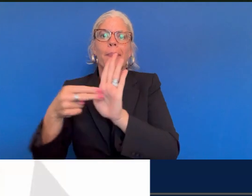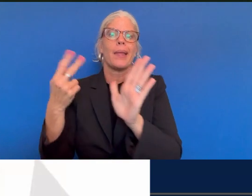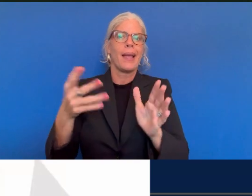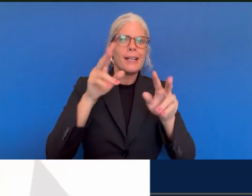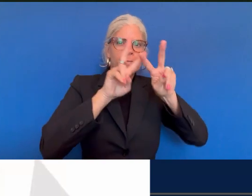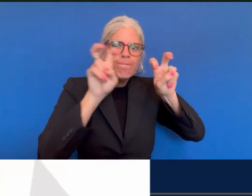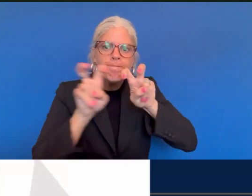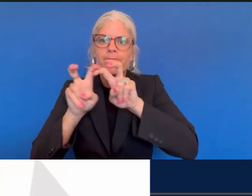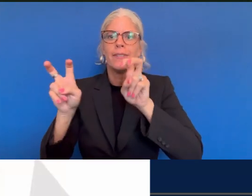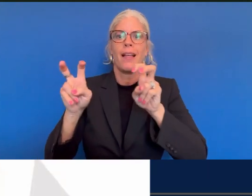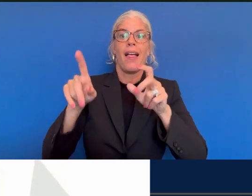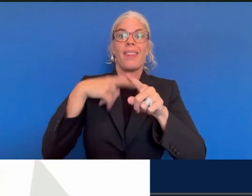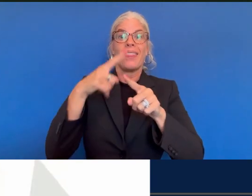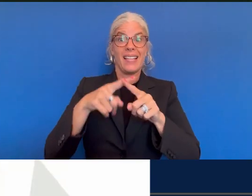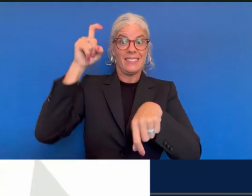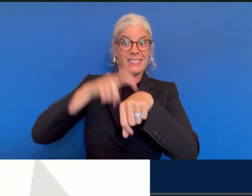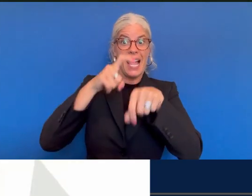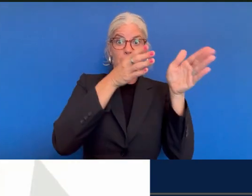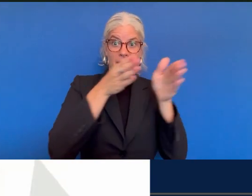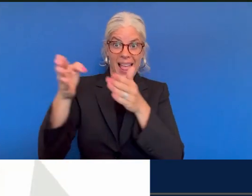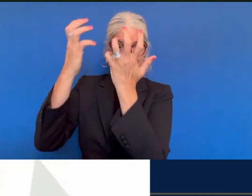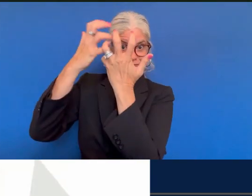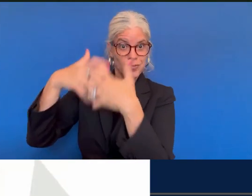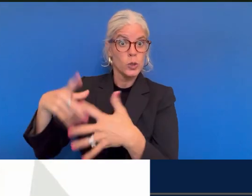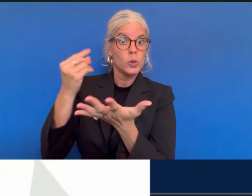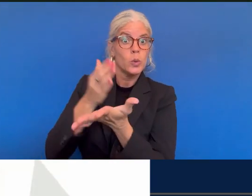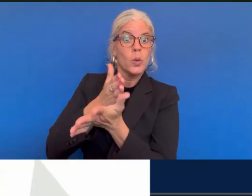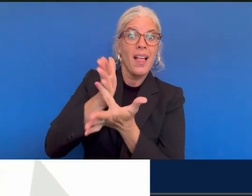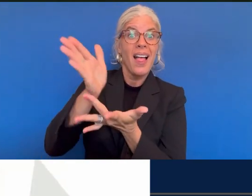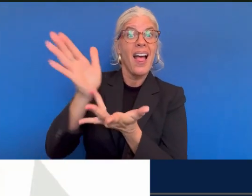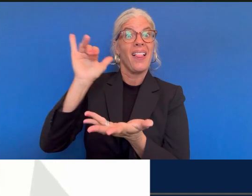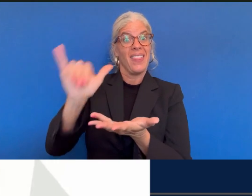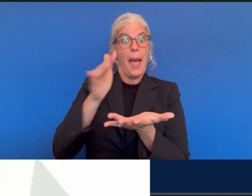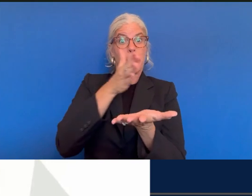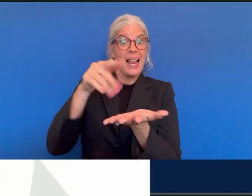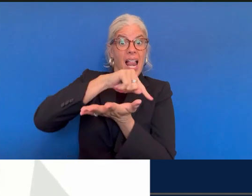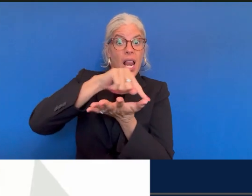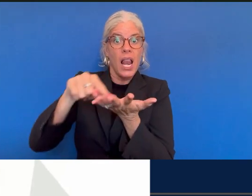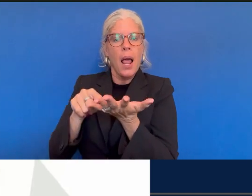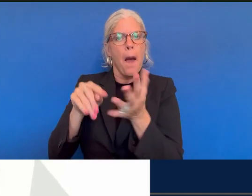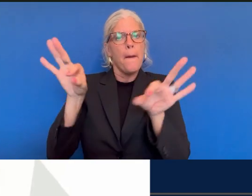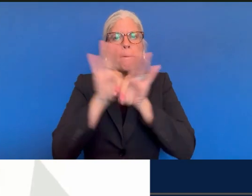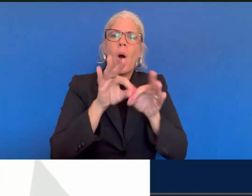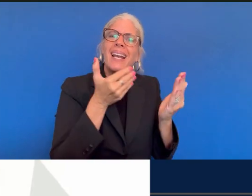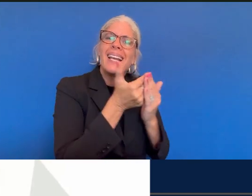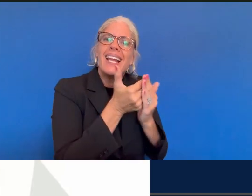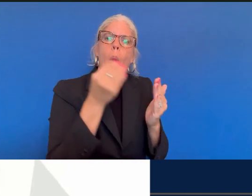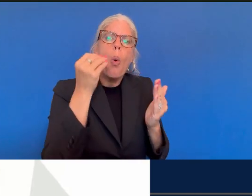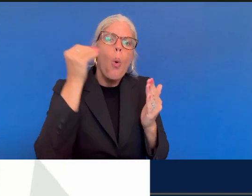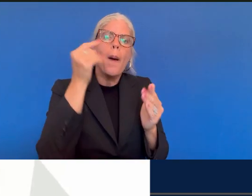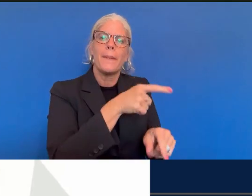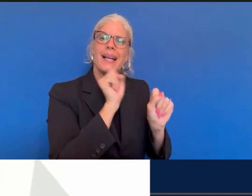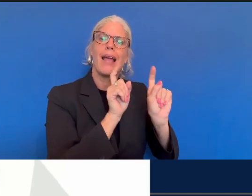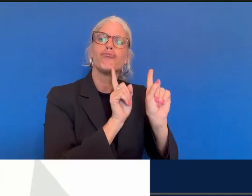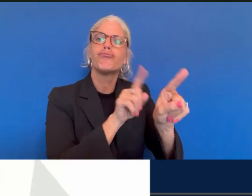imaging. And then when the plan comes together, that plan can be conducted as close to